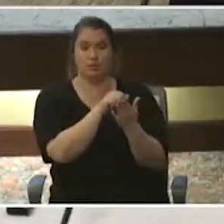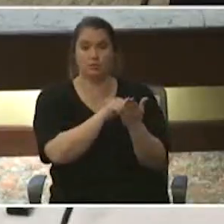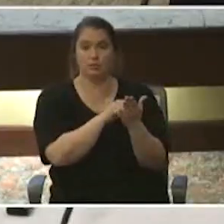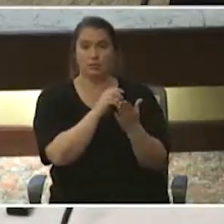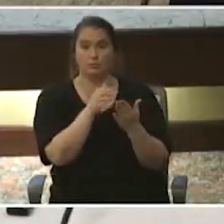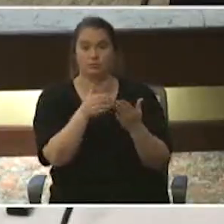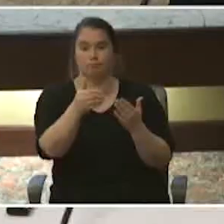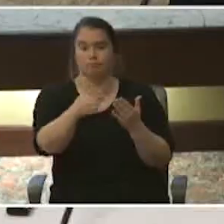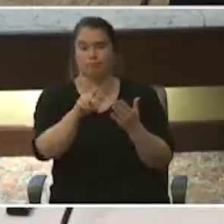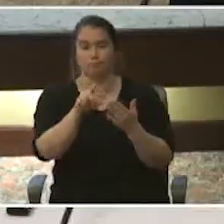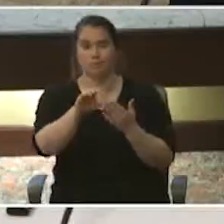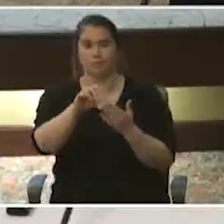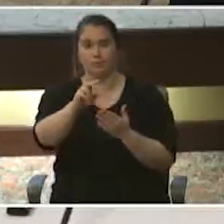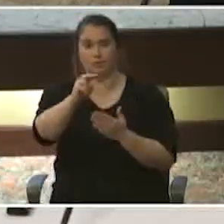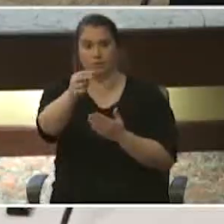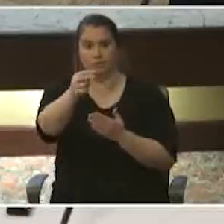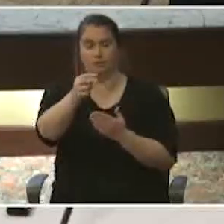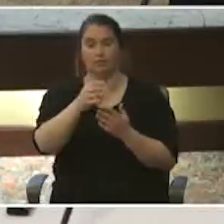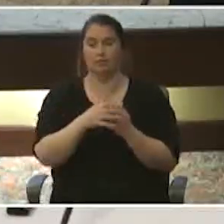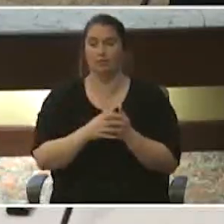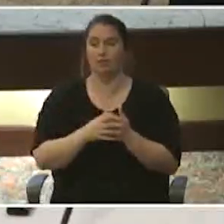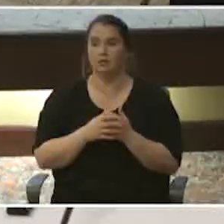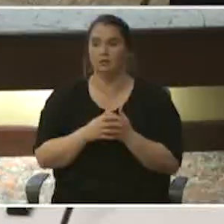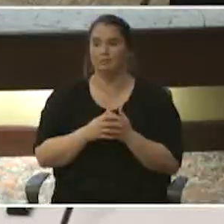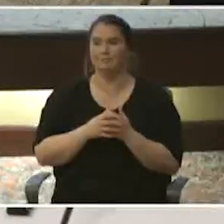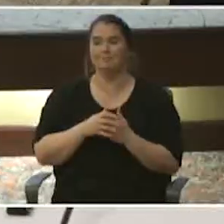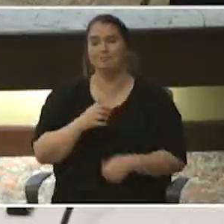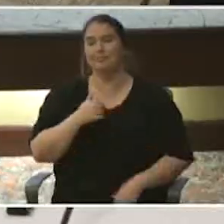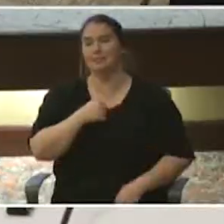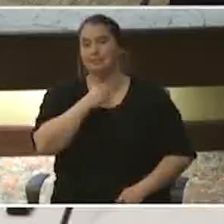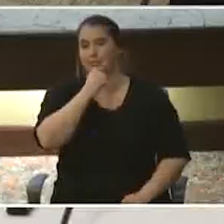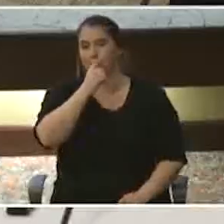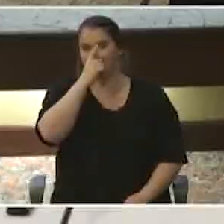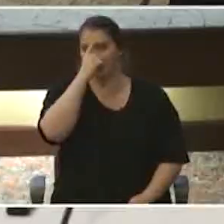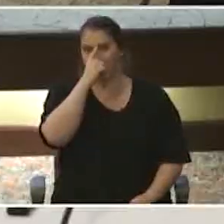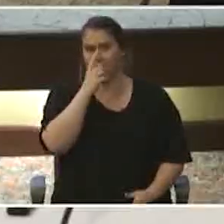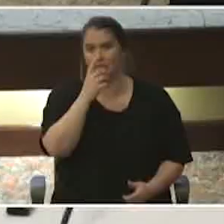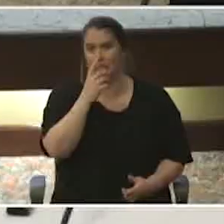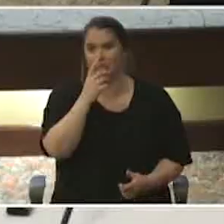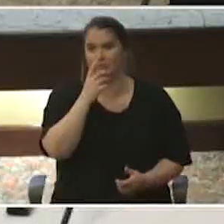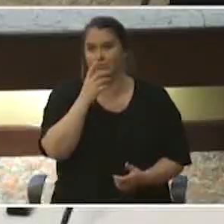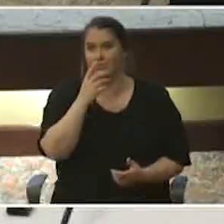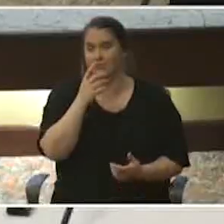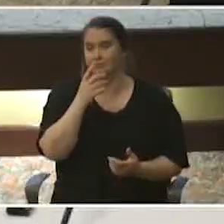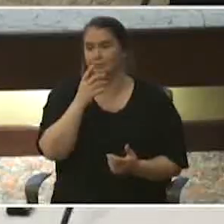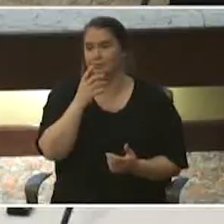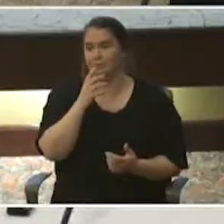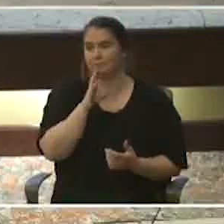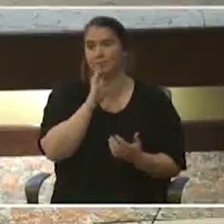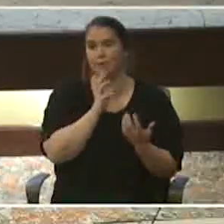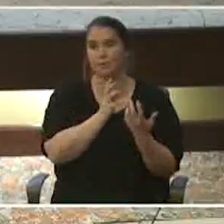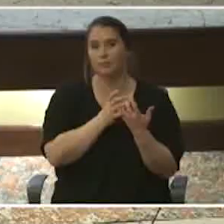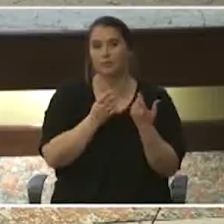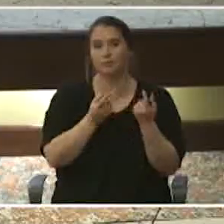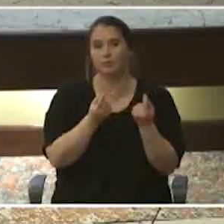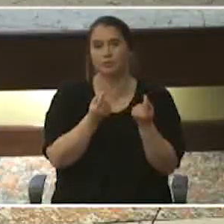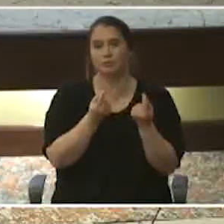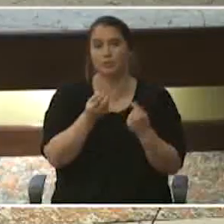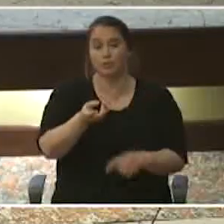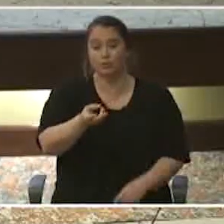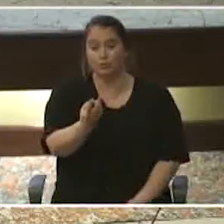2nd. I don't think it makes any sense to do just the two columns. I mean, if you're